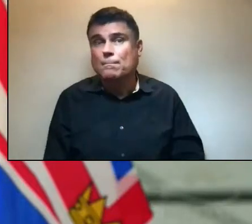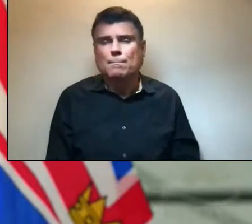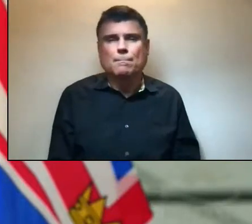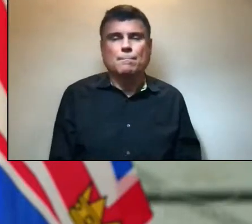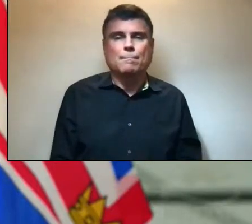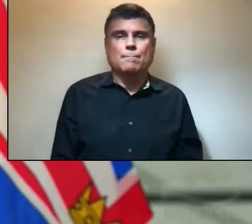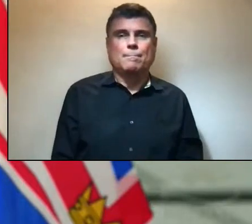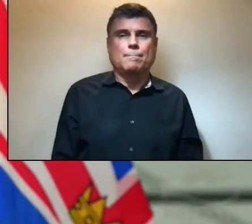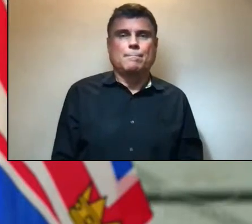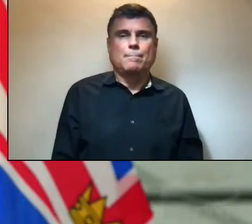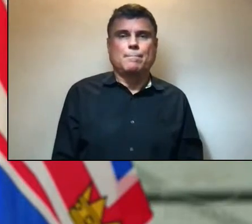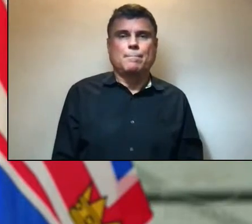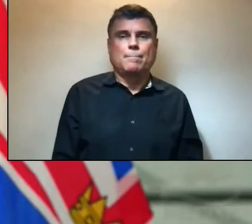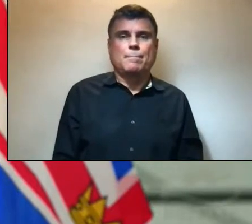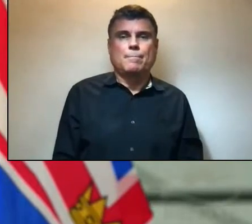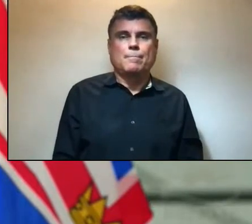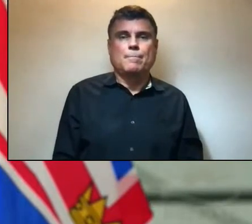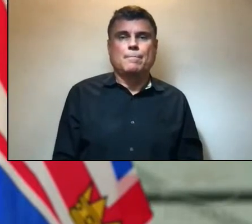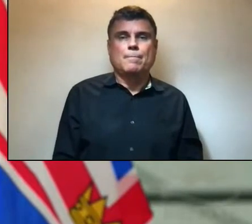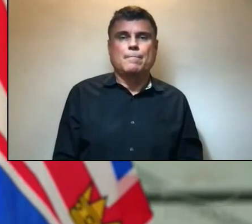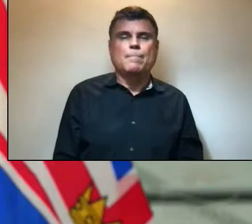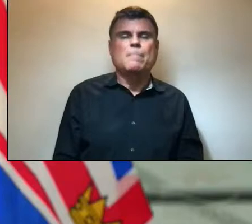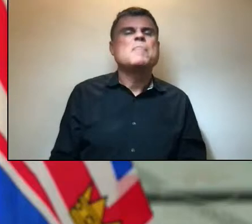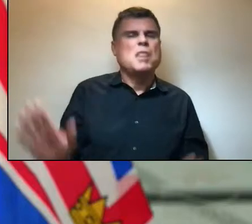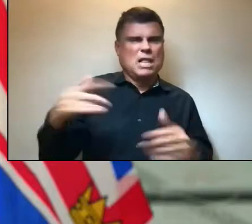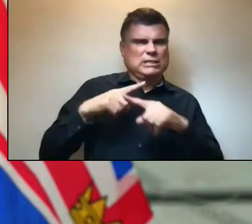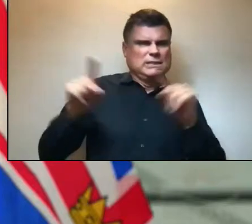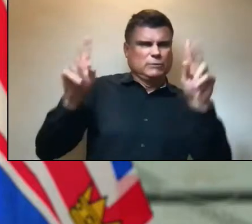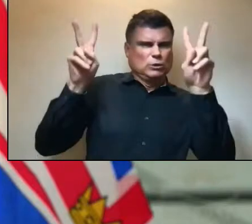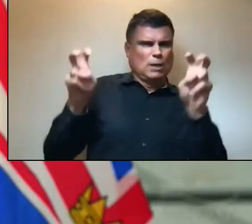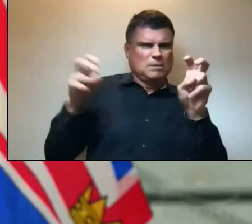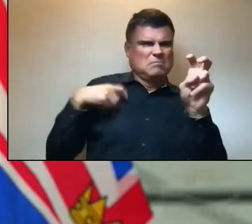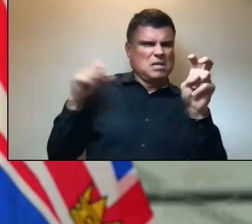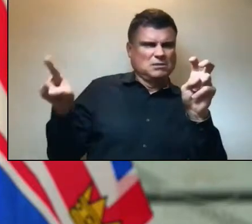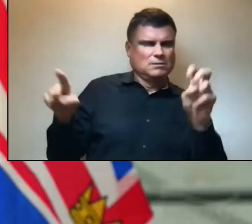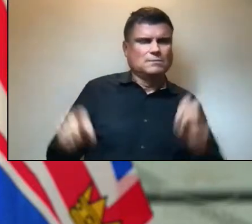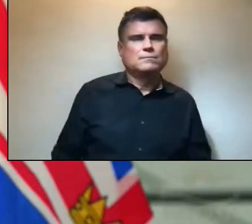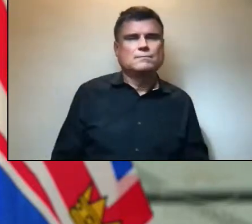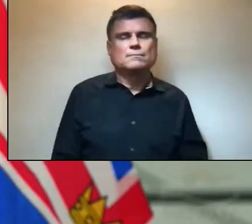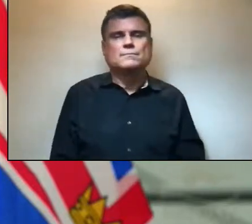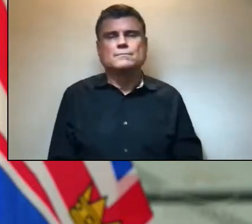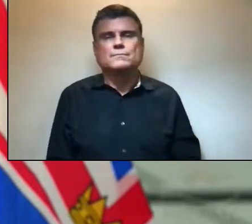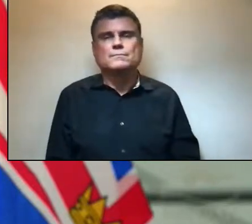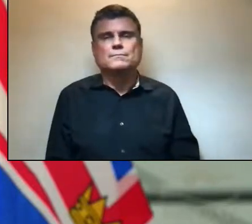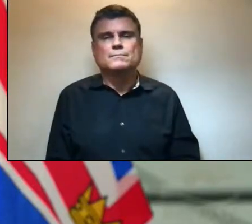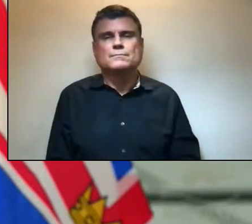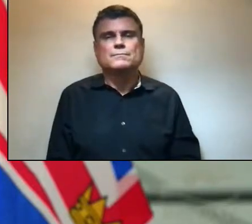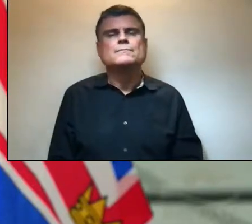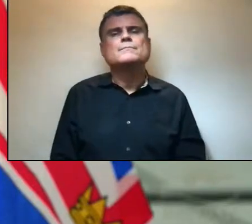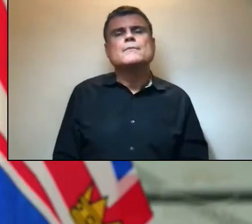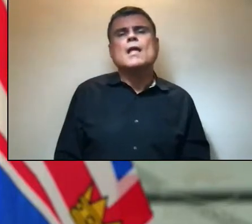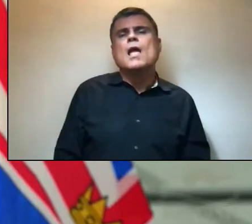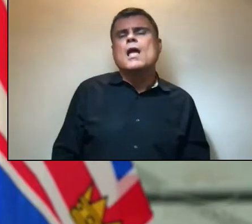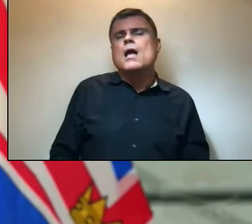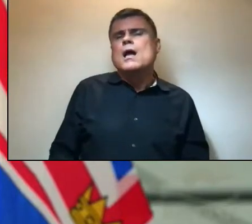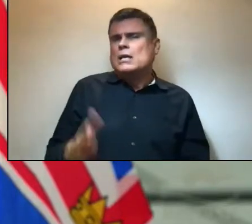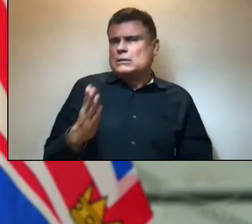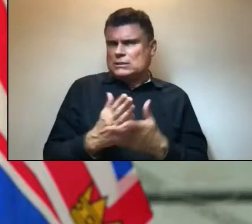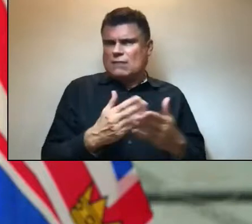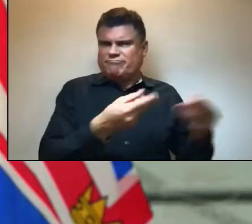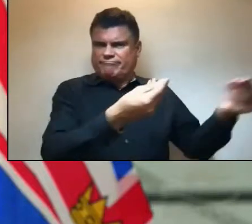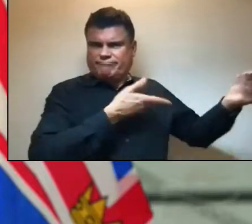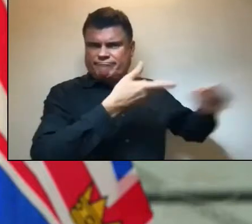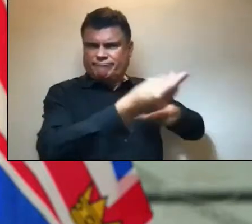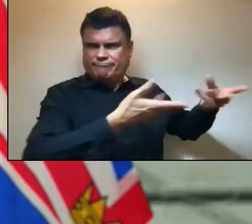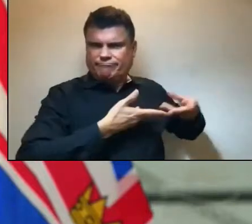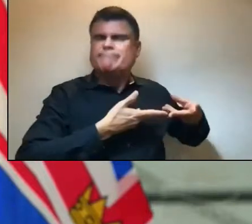Different topic somewhat. I think it was touched upon by some of my colleagues, both in the presser today and then in the tech brief